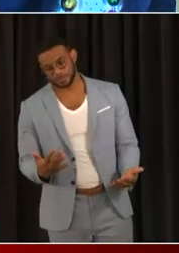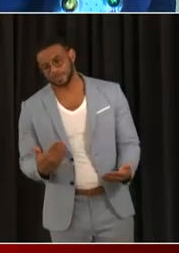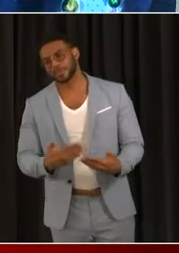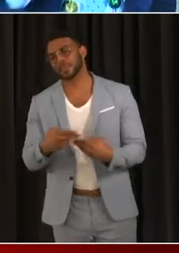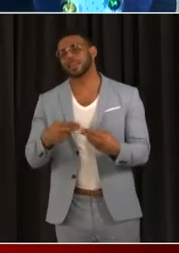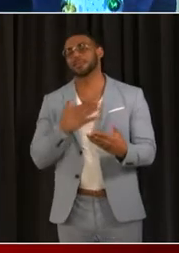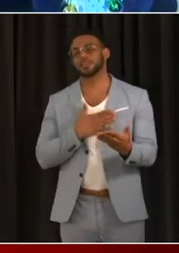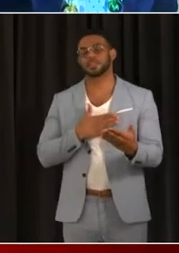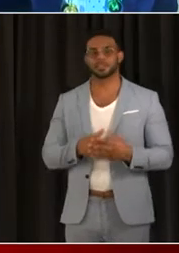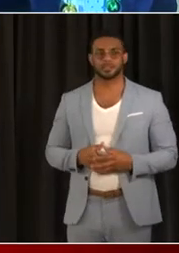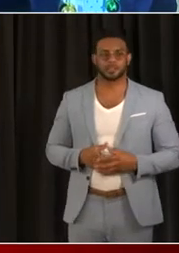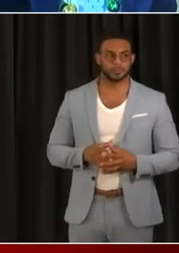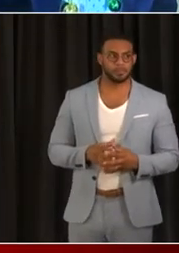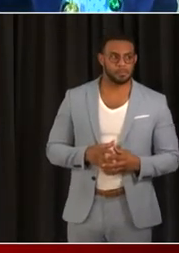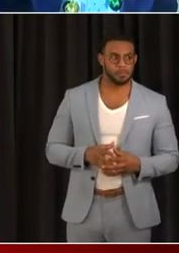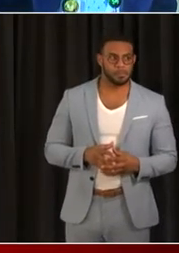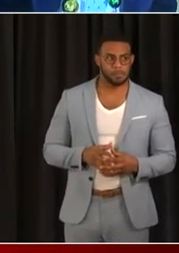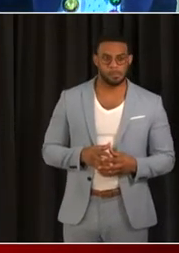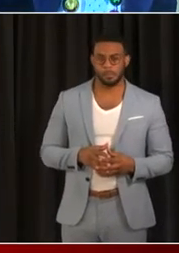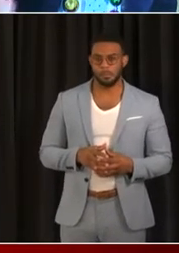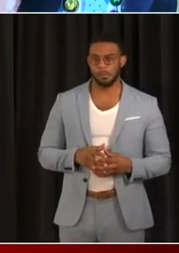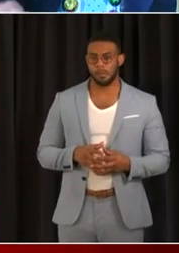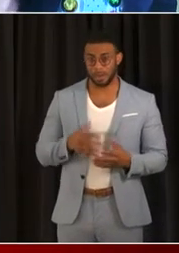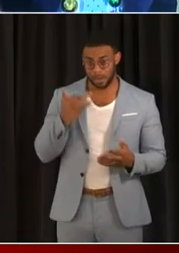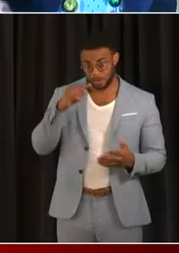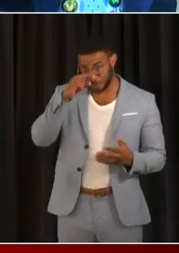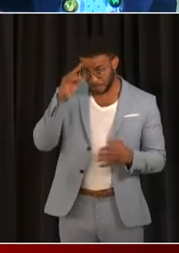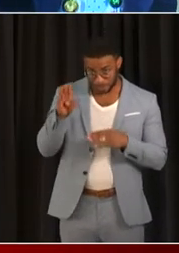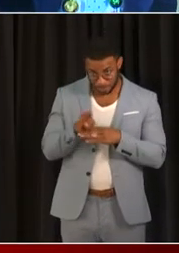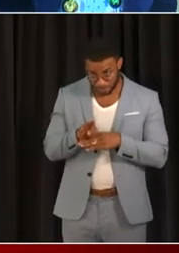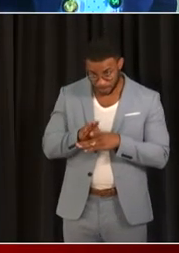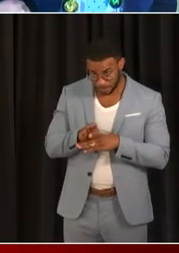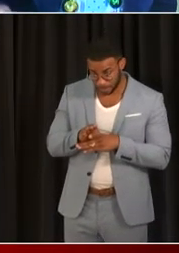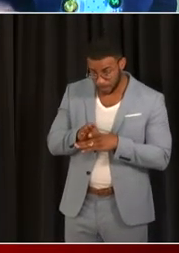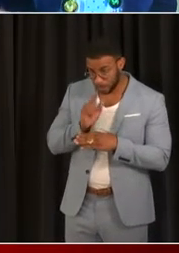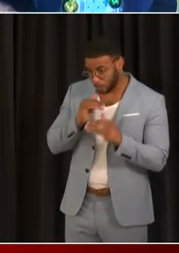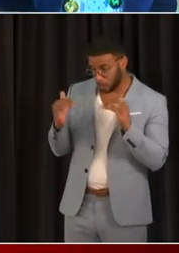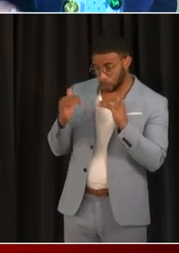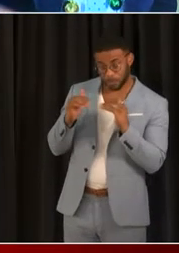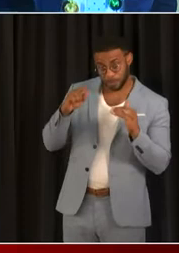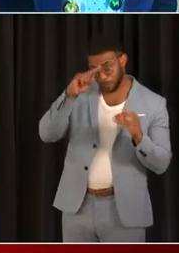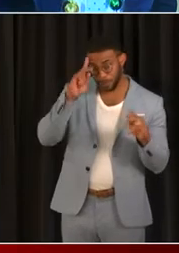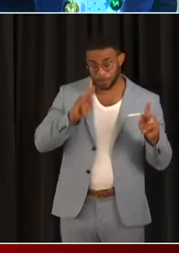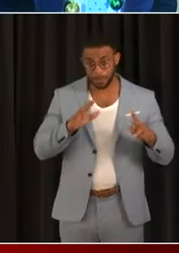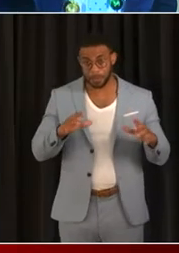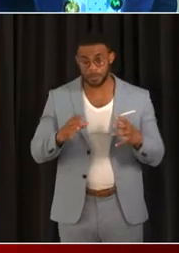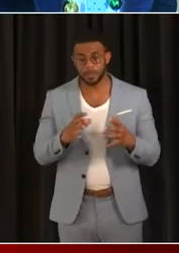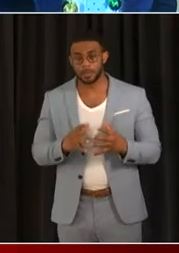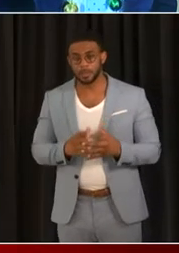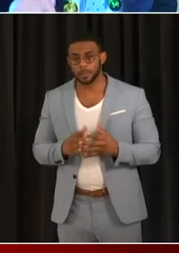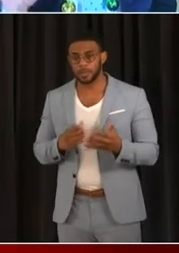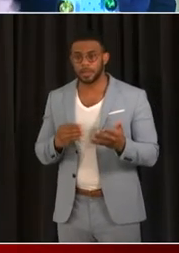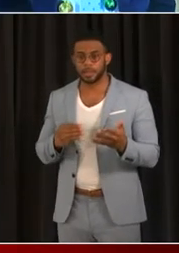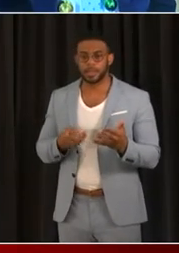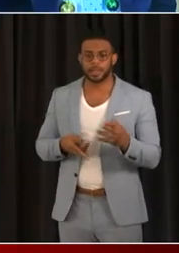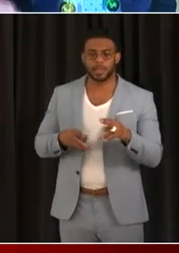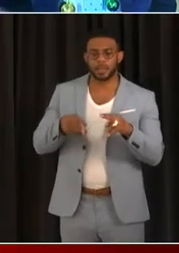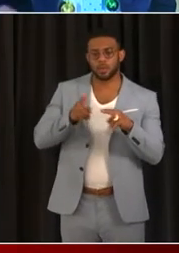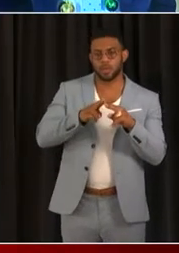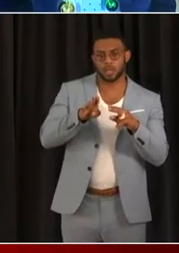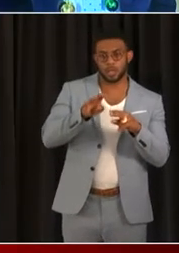Now, next slide, please. If Black businesses were the equivalent of the Black population,